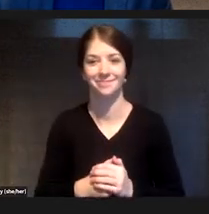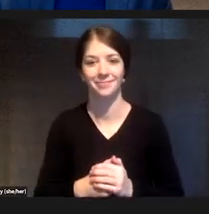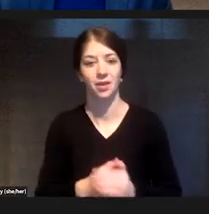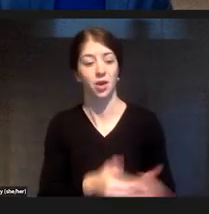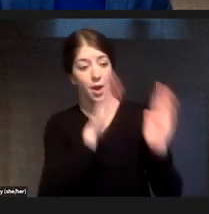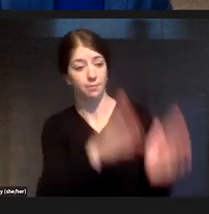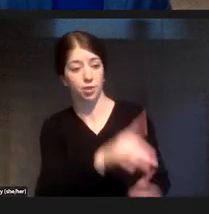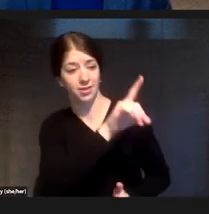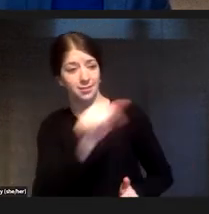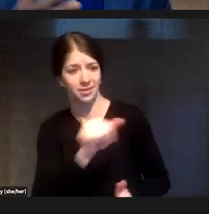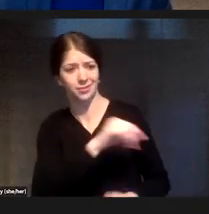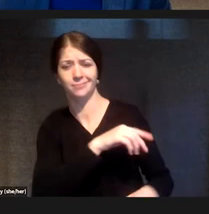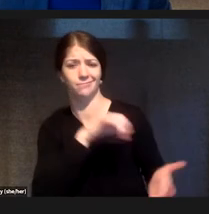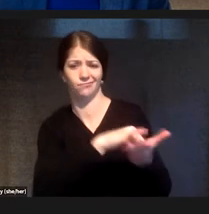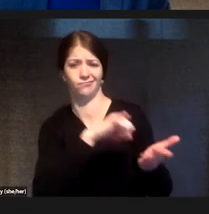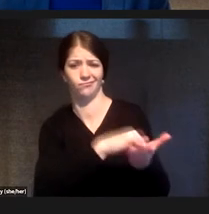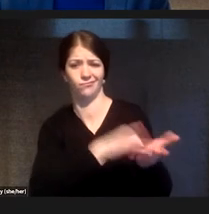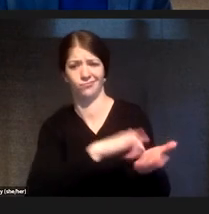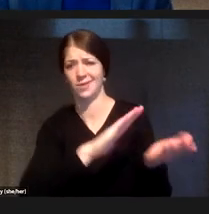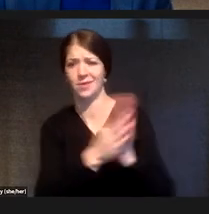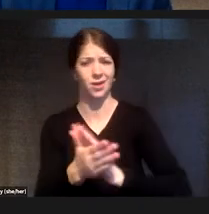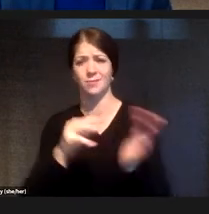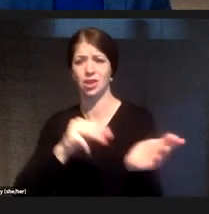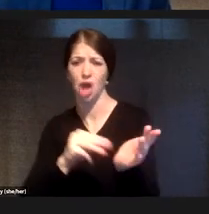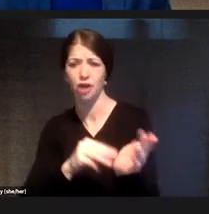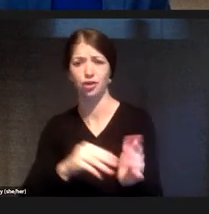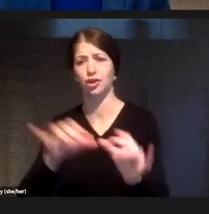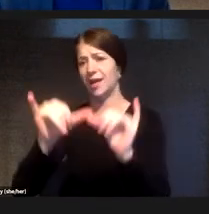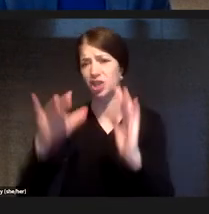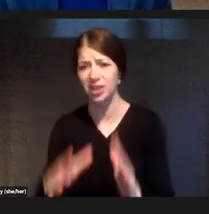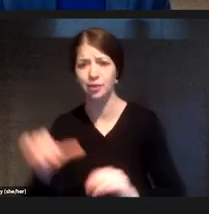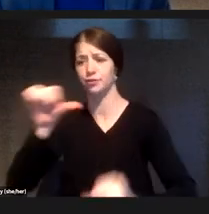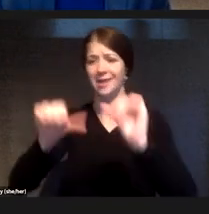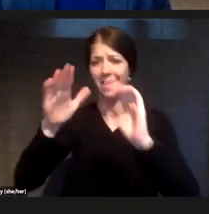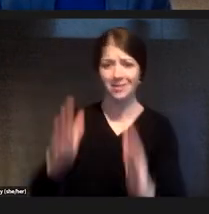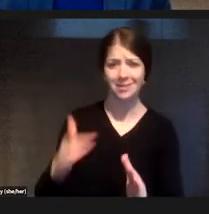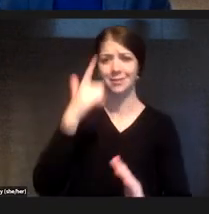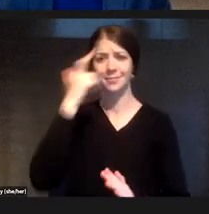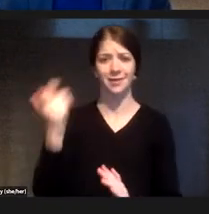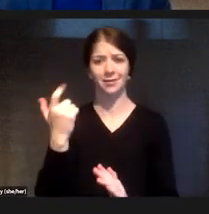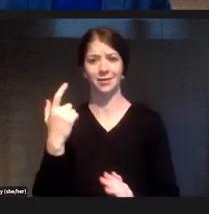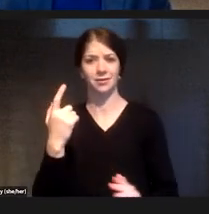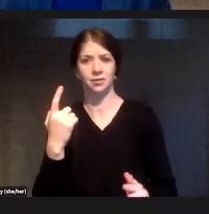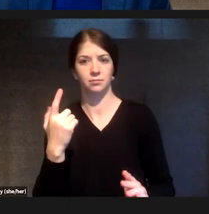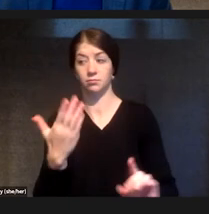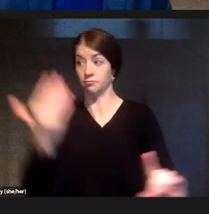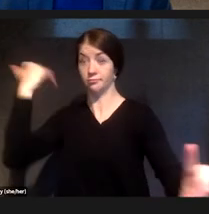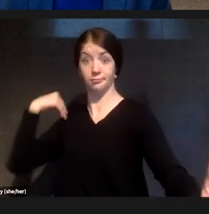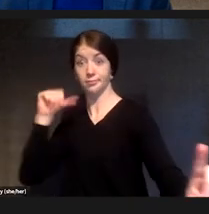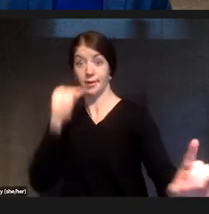that they cannot be a doctor or an engineer or a scientist in some way just because we haven't seen someone do it